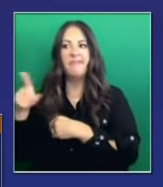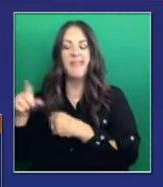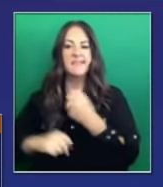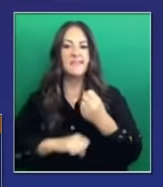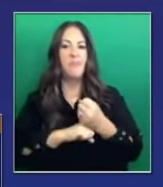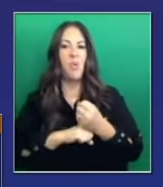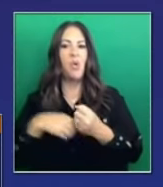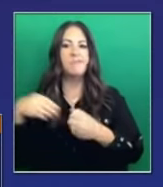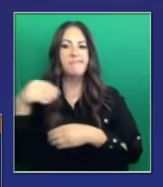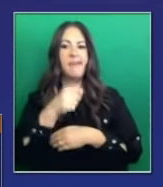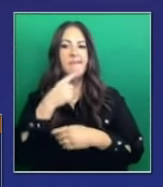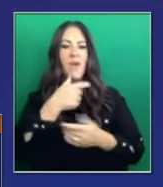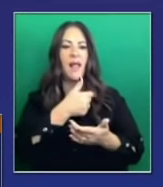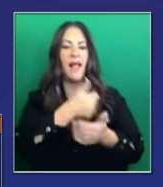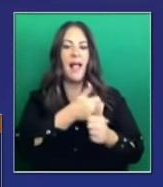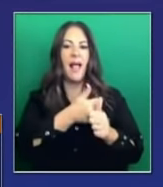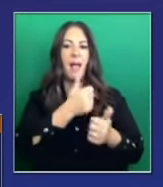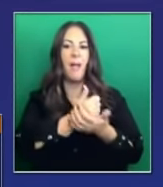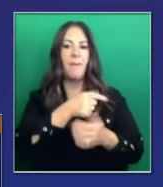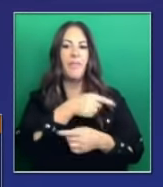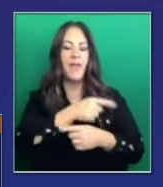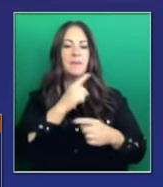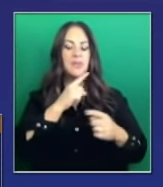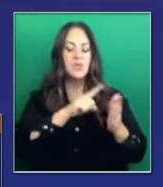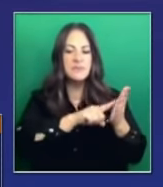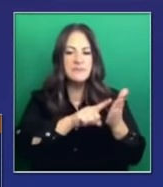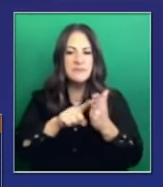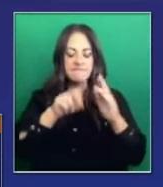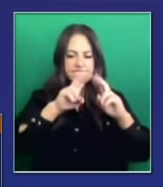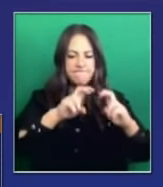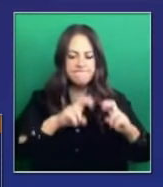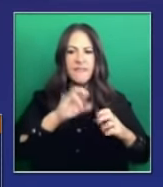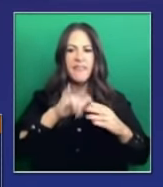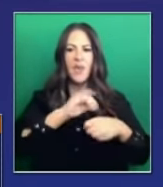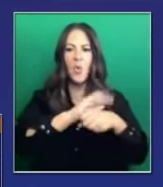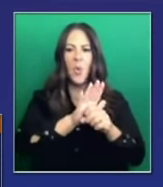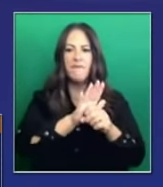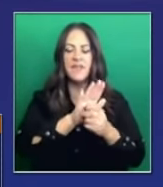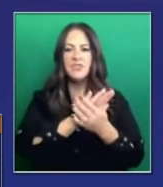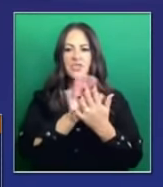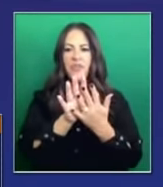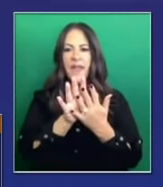partnerships, and we are active in our testing. And